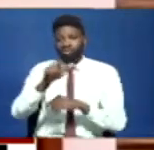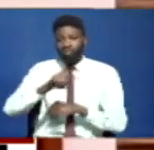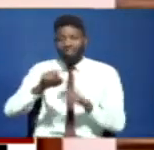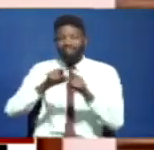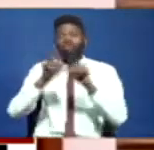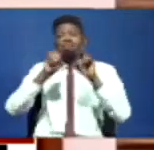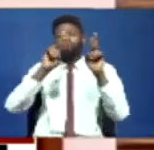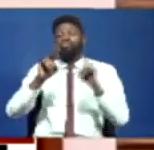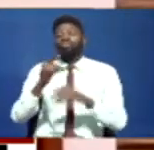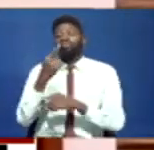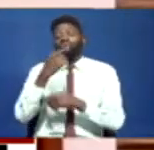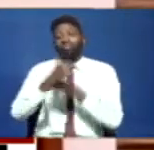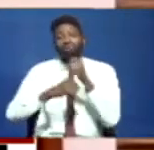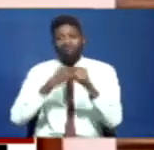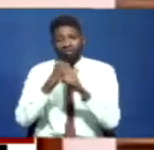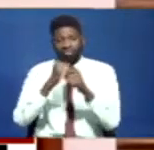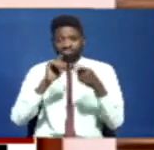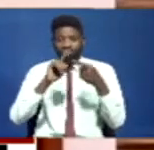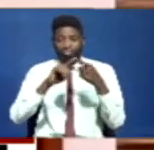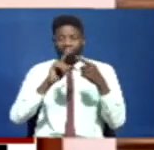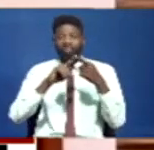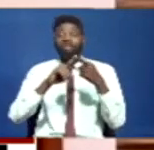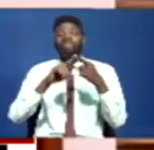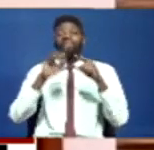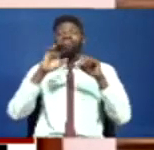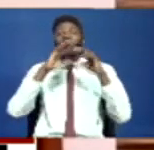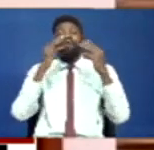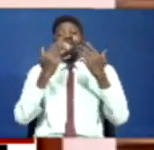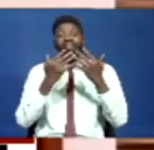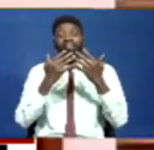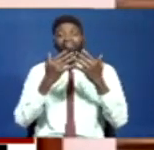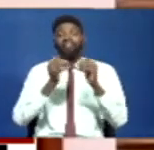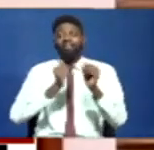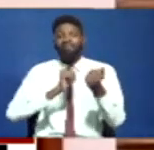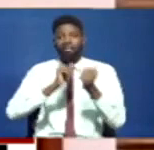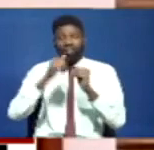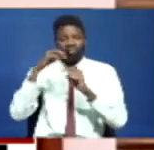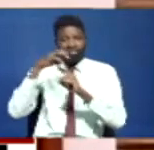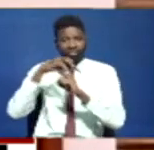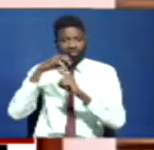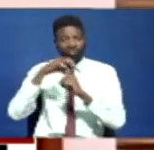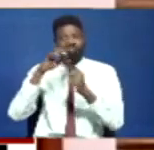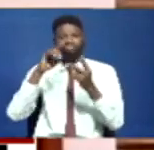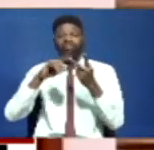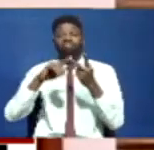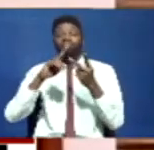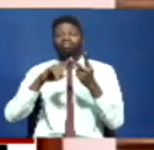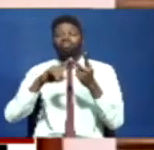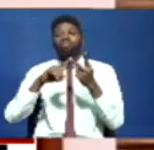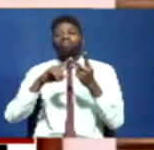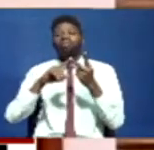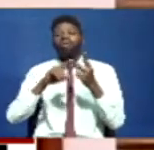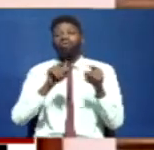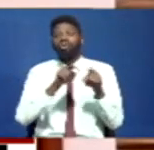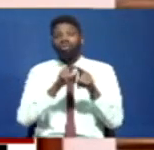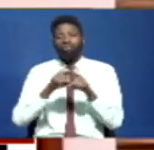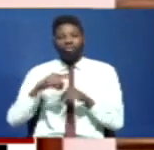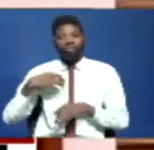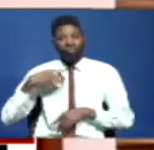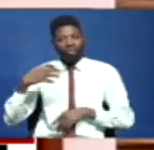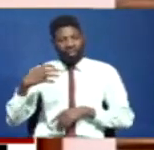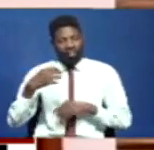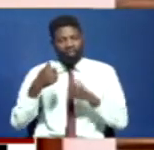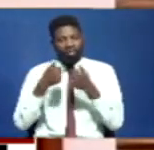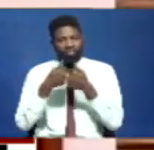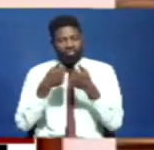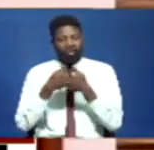events include the World Athletic Championships, the Commonwealth Games, the World Under 20